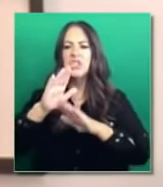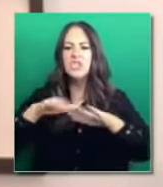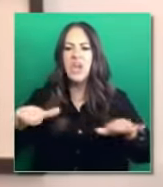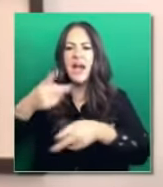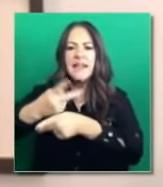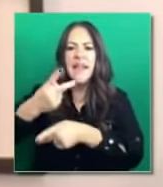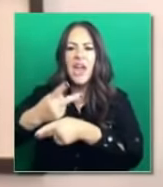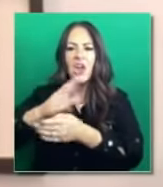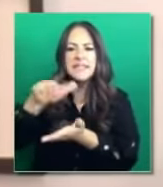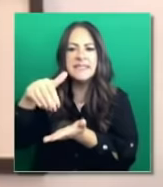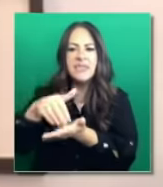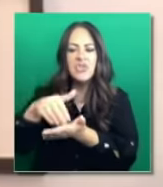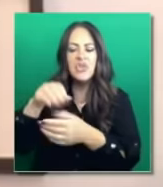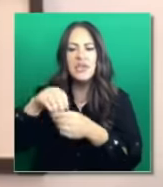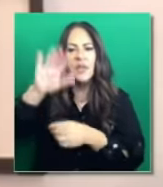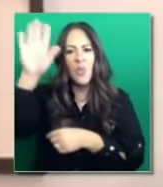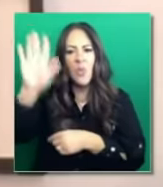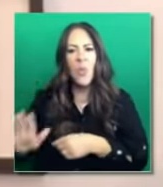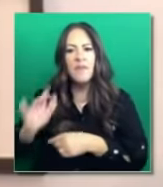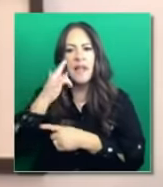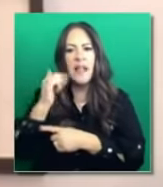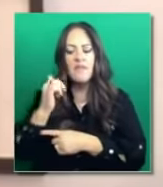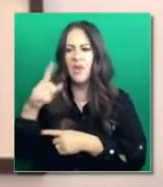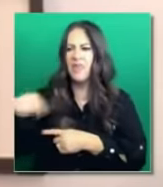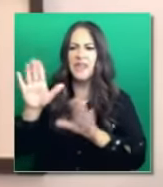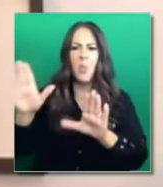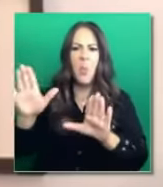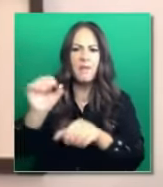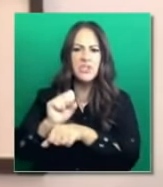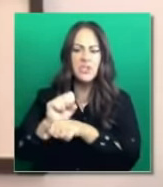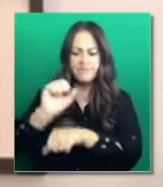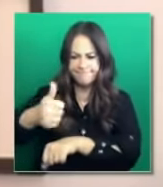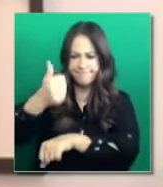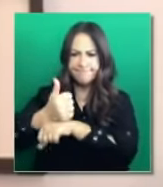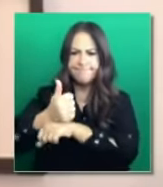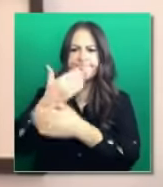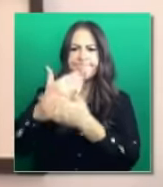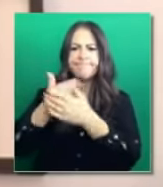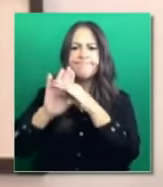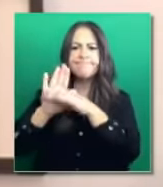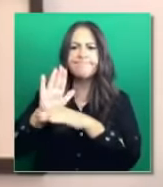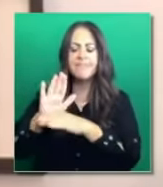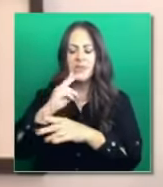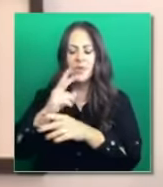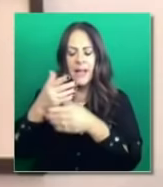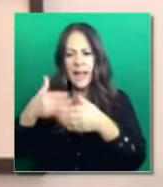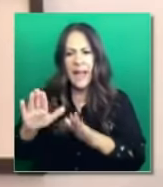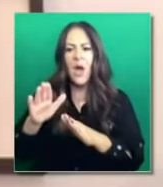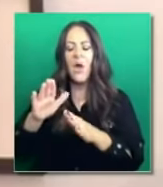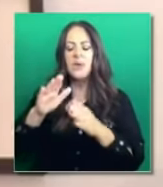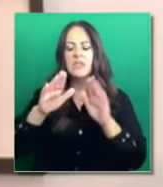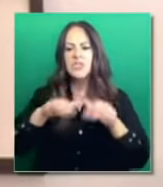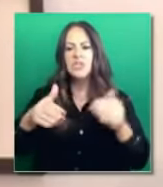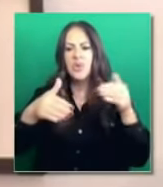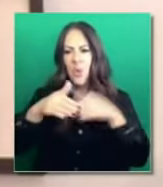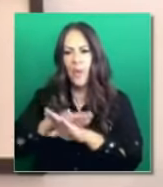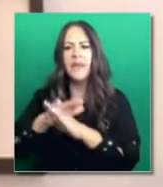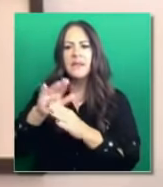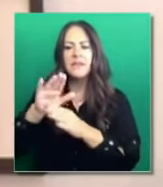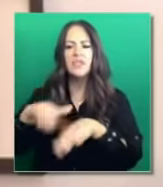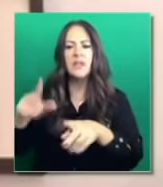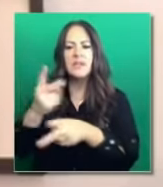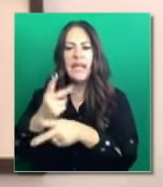remarkable work in putting strong protocols in place to keep our children open, our schools open, and our children able to be in